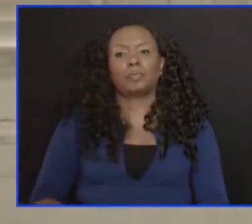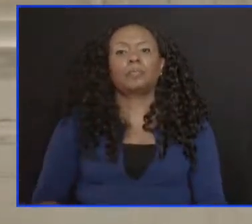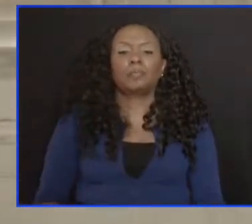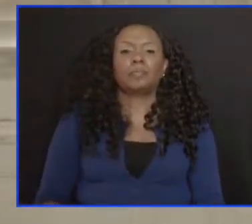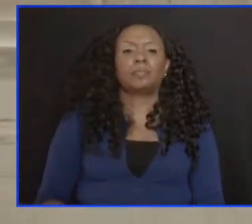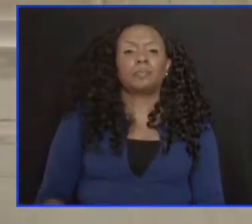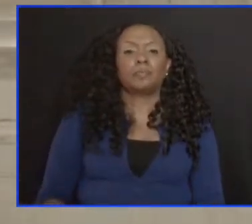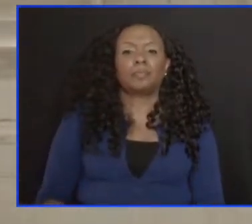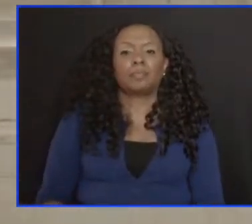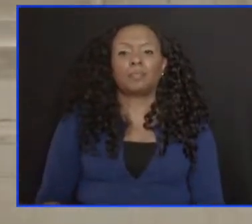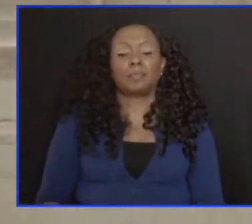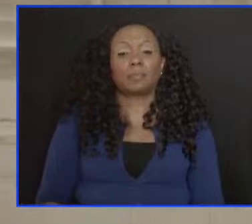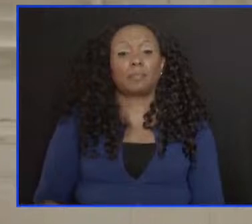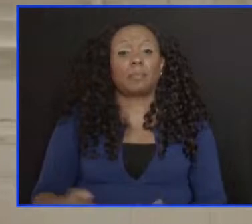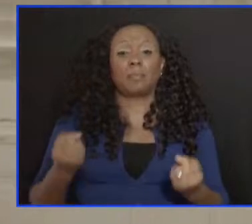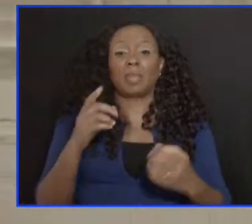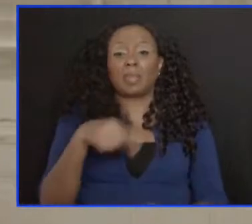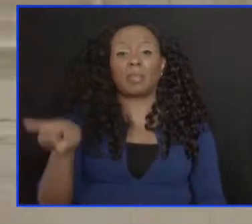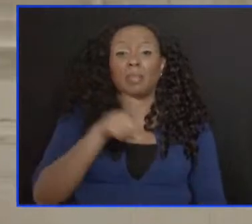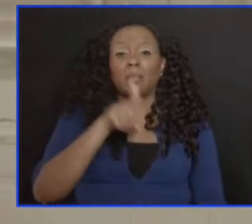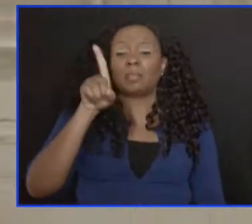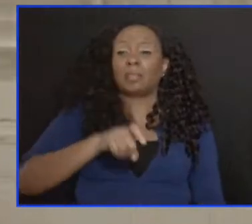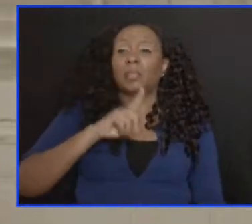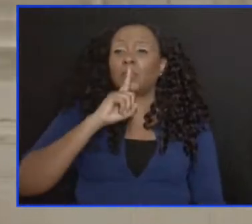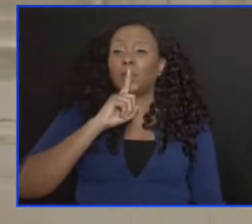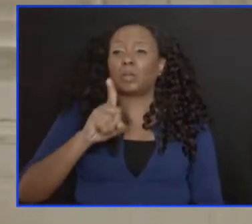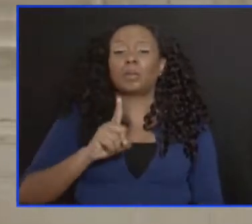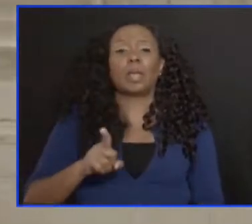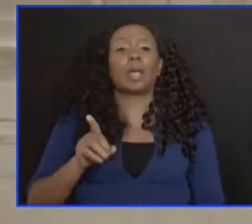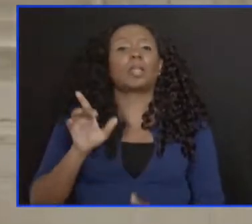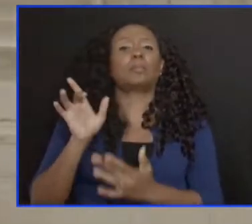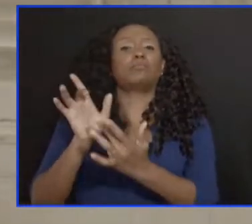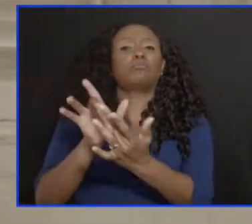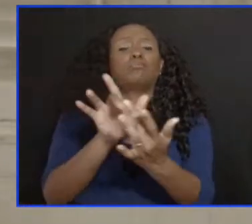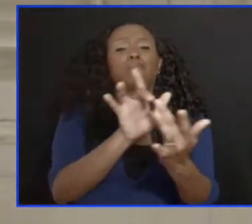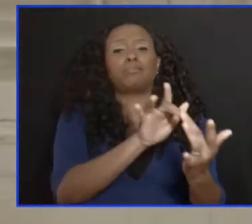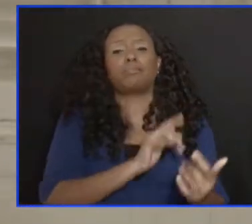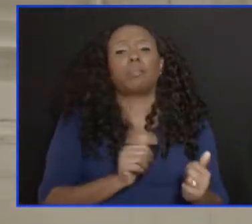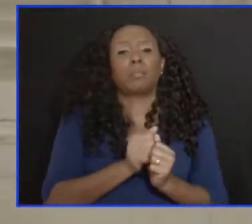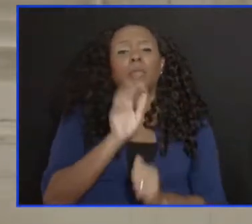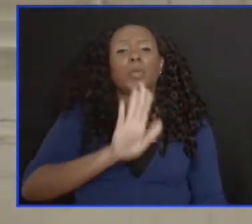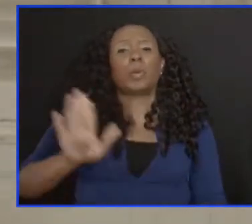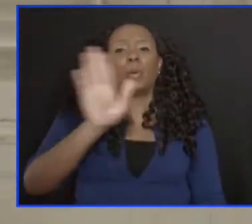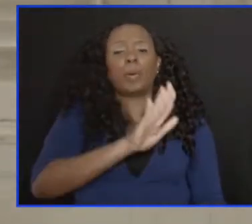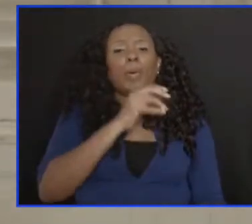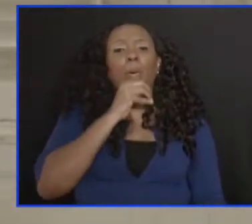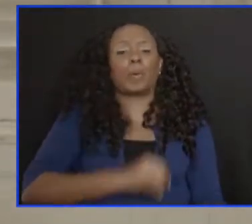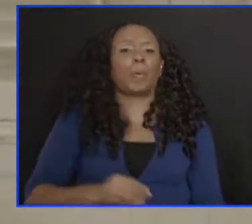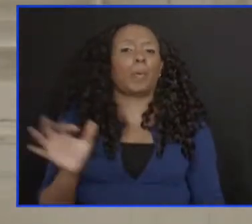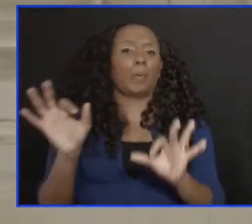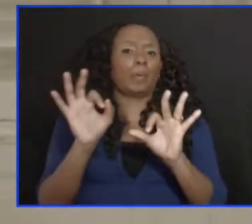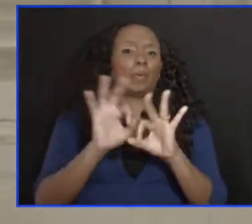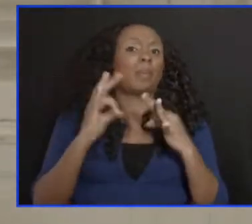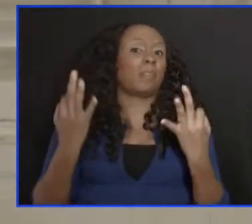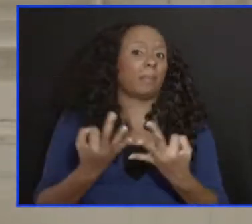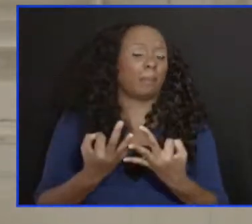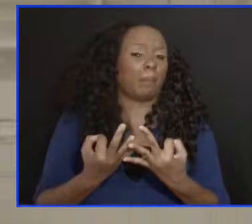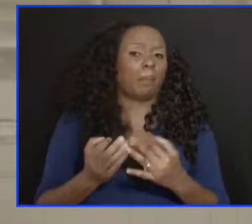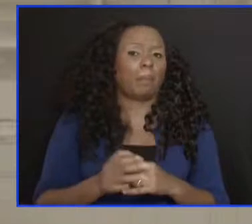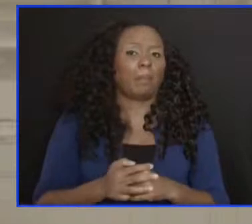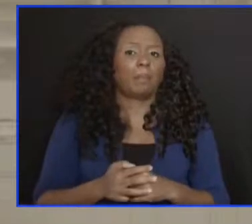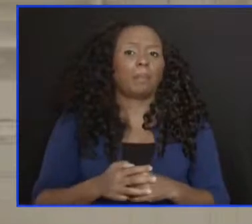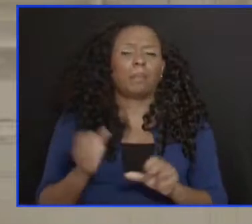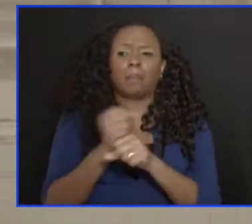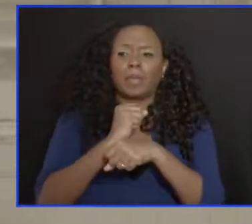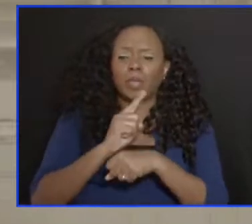the country, you need to check in on your elderly individuals. But I think more importantly, apart from checking